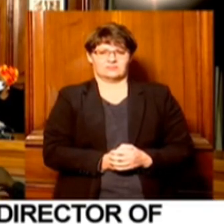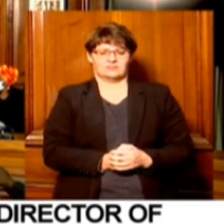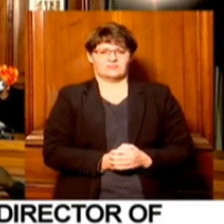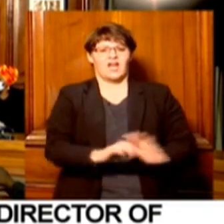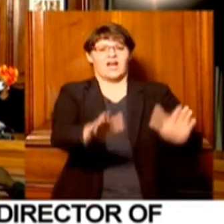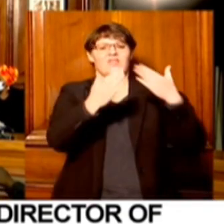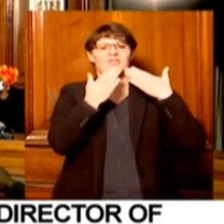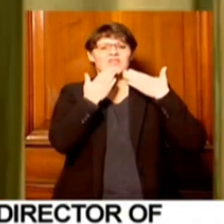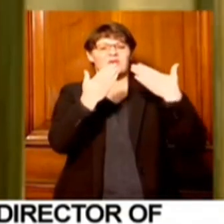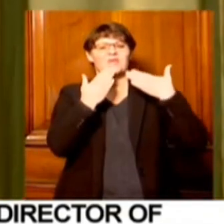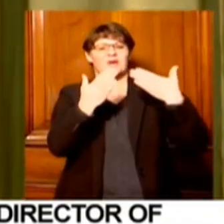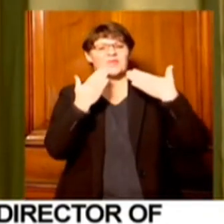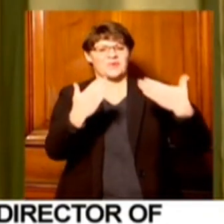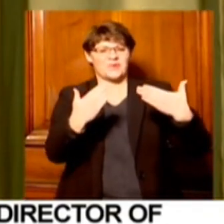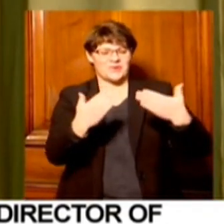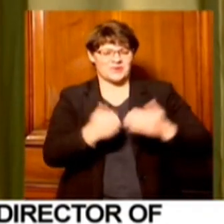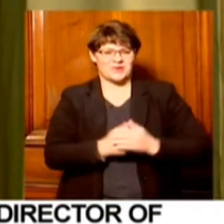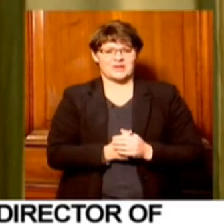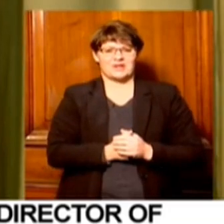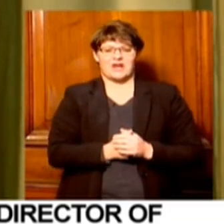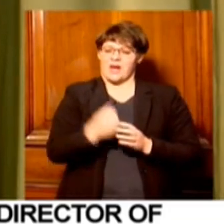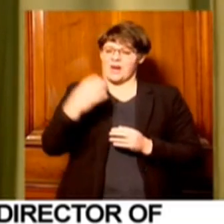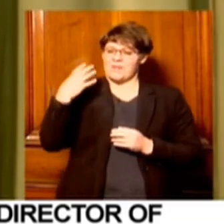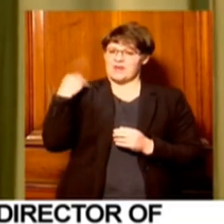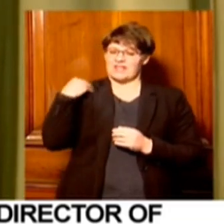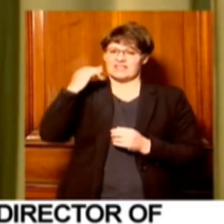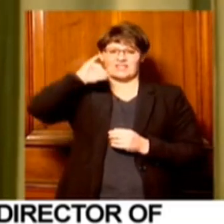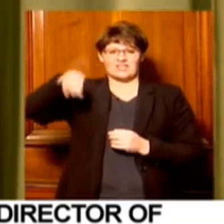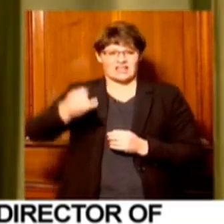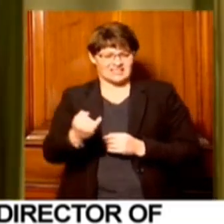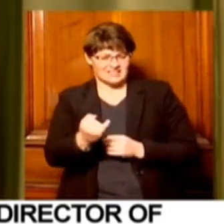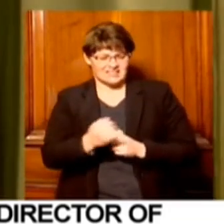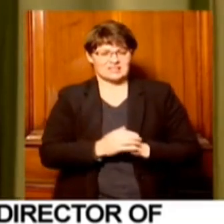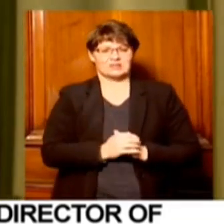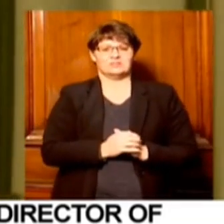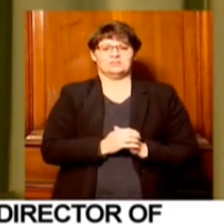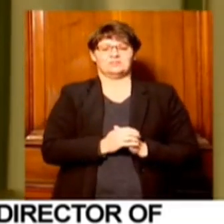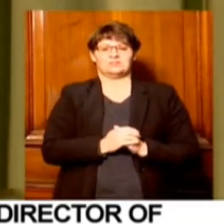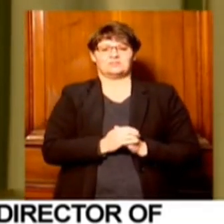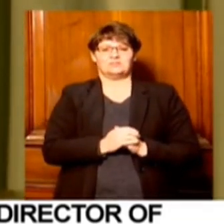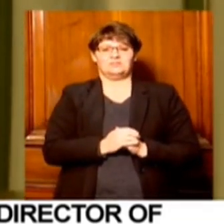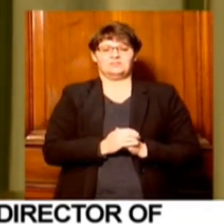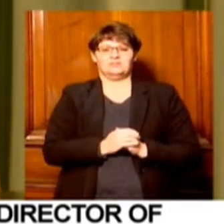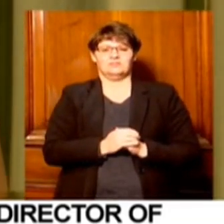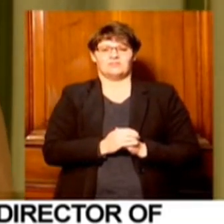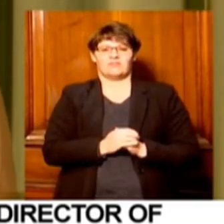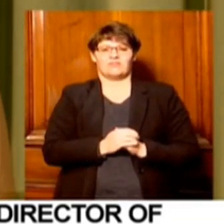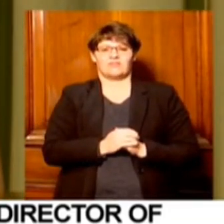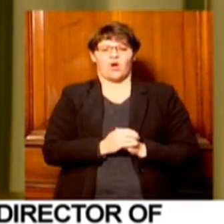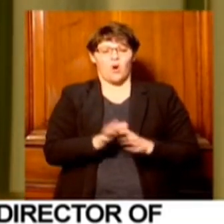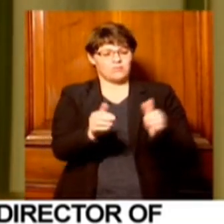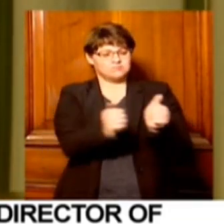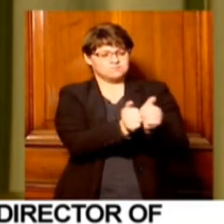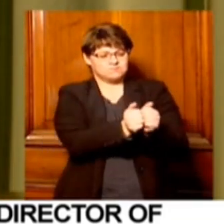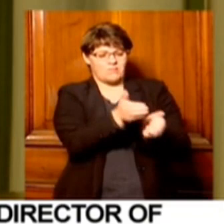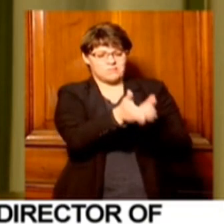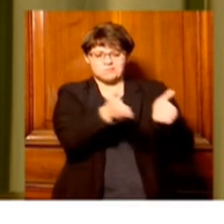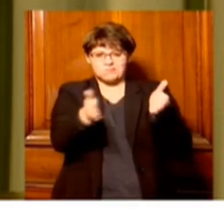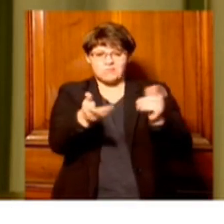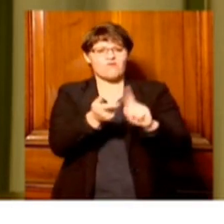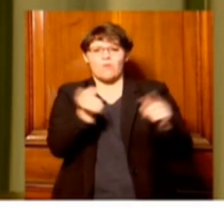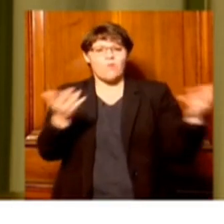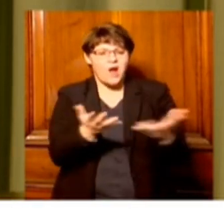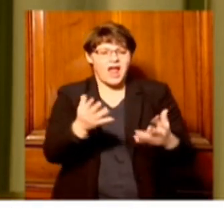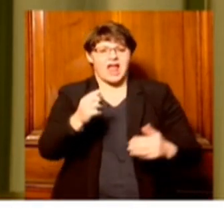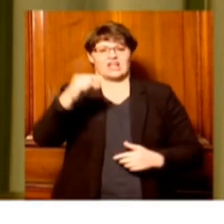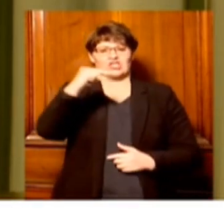Thank you very much, Minister Jackson Mthembu, and all colleagues from